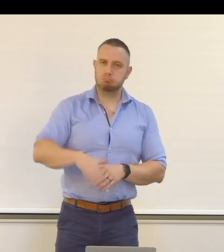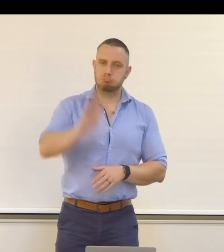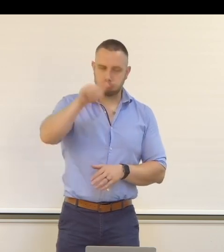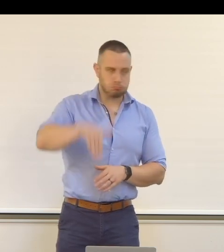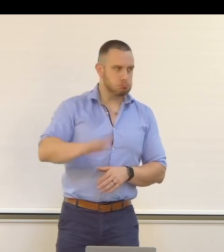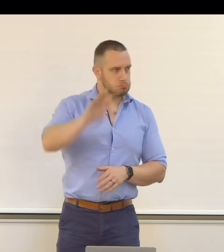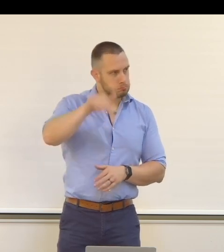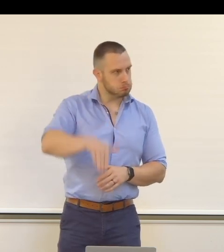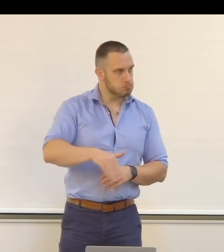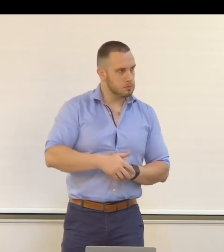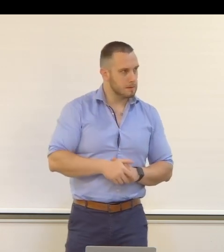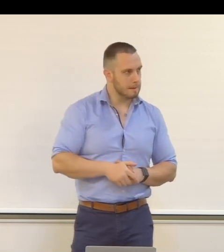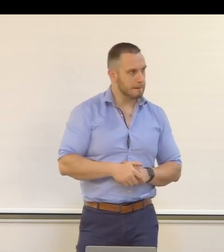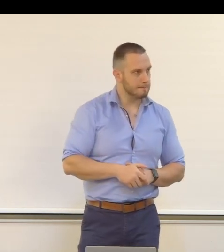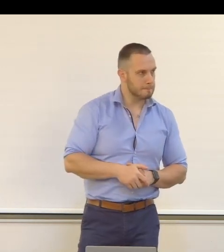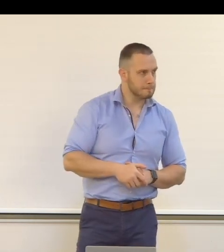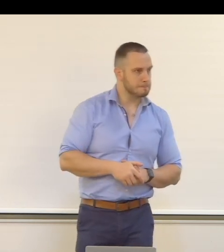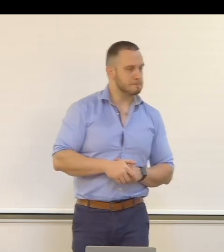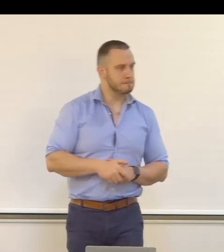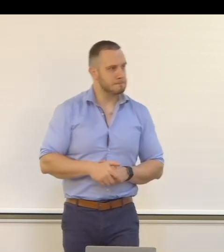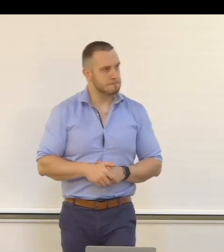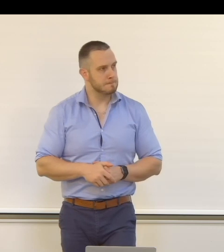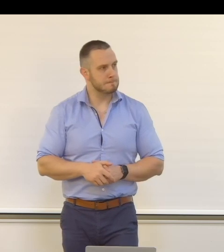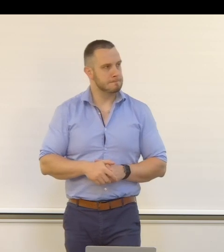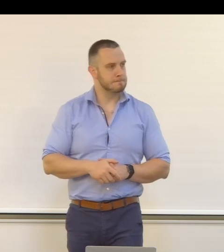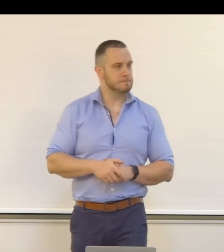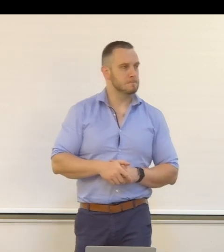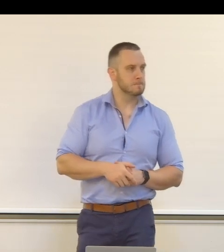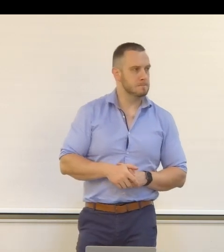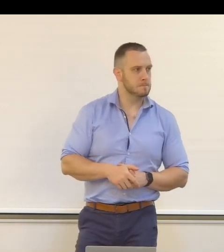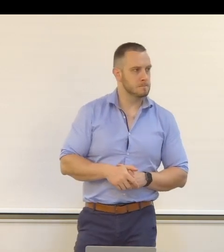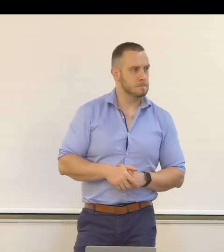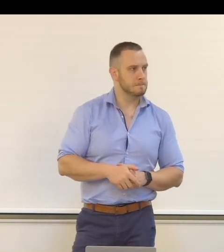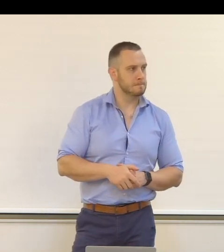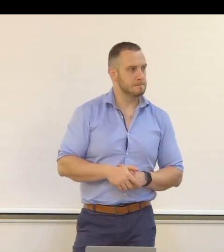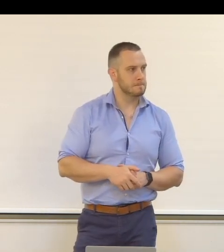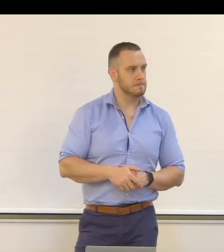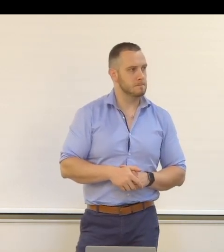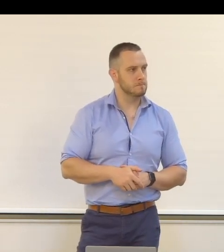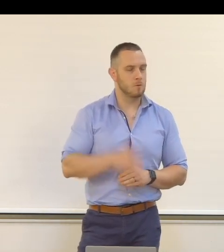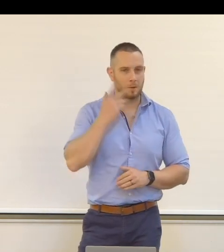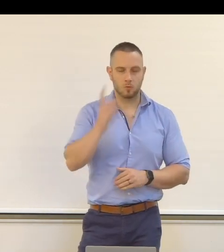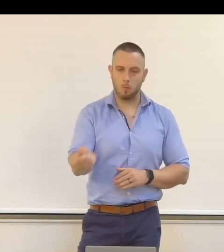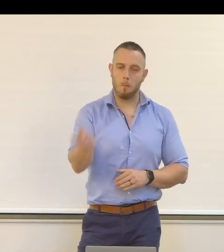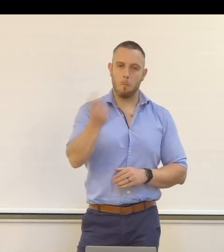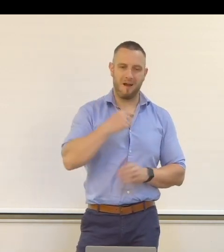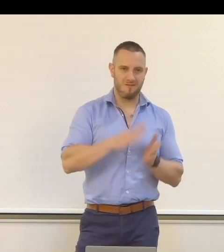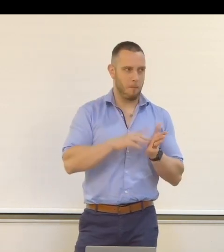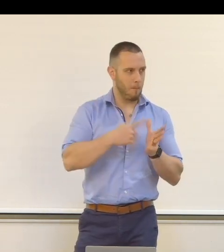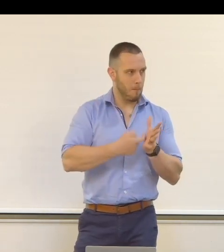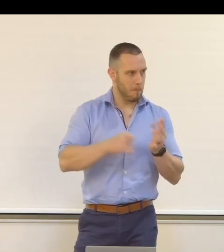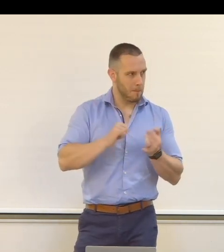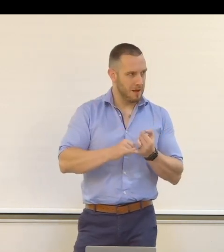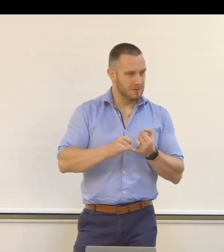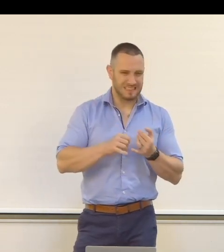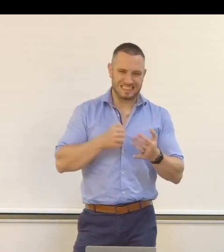were monotony at some point, and after a while returning from Mars, you had limited